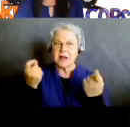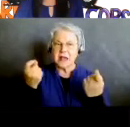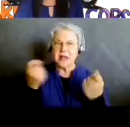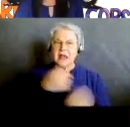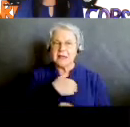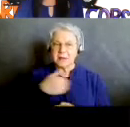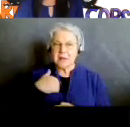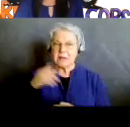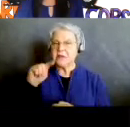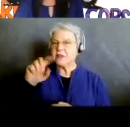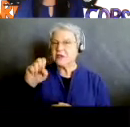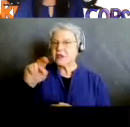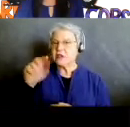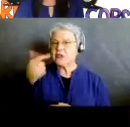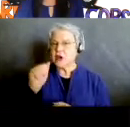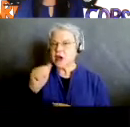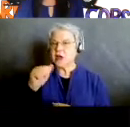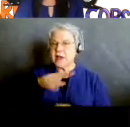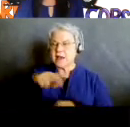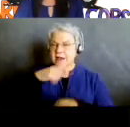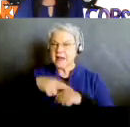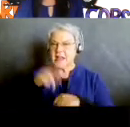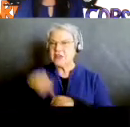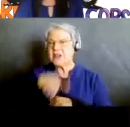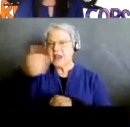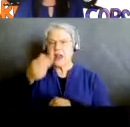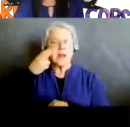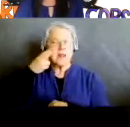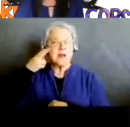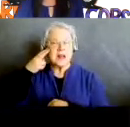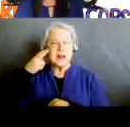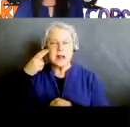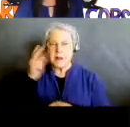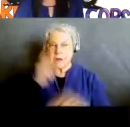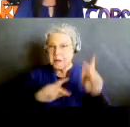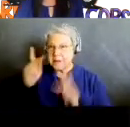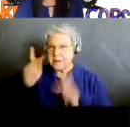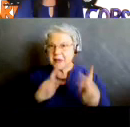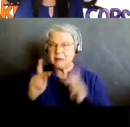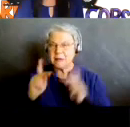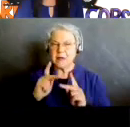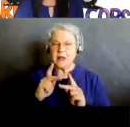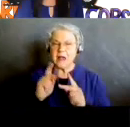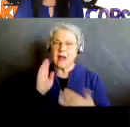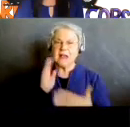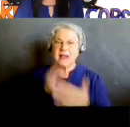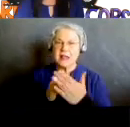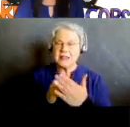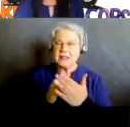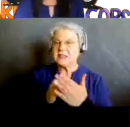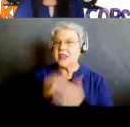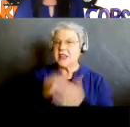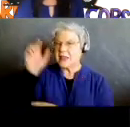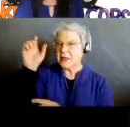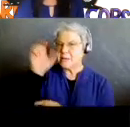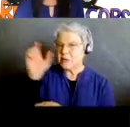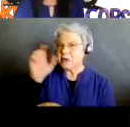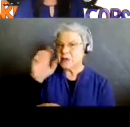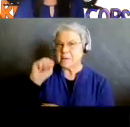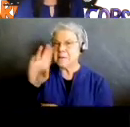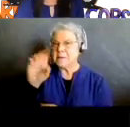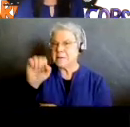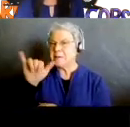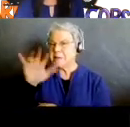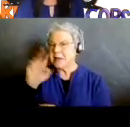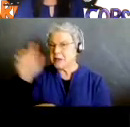other indigenous people held for those migrants excluded by the Muslim ban. Okay, so acknowledging that settler